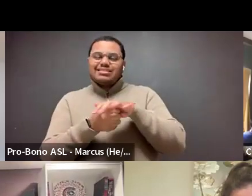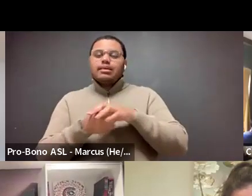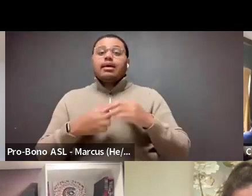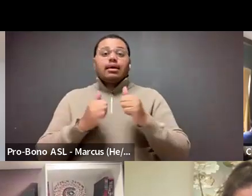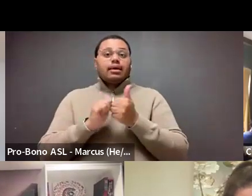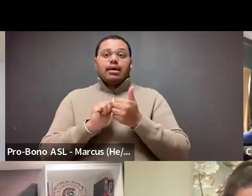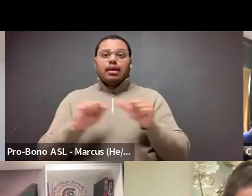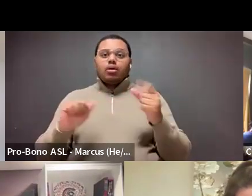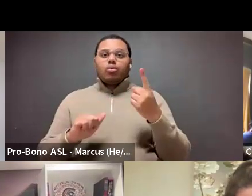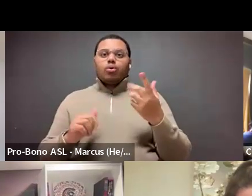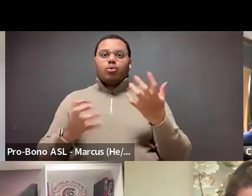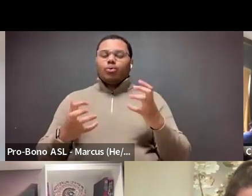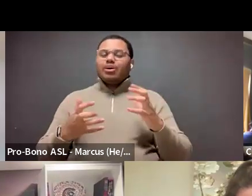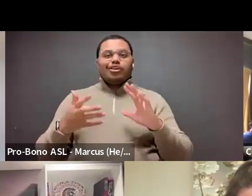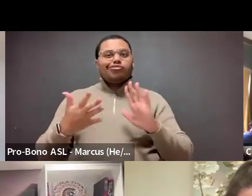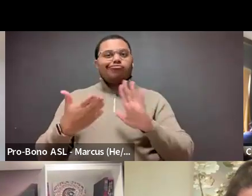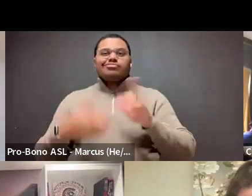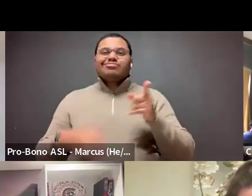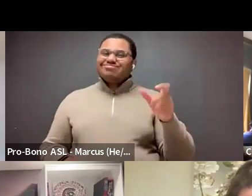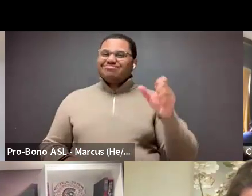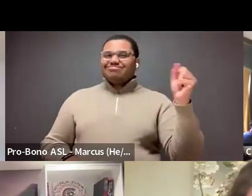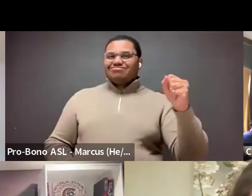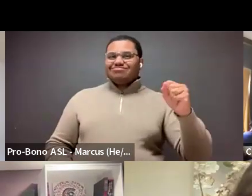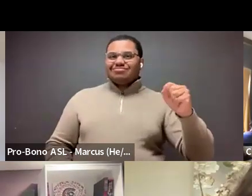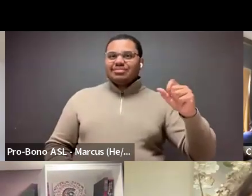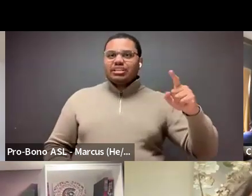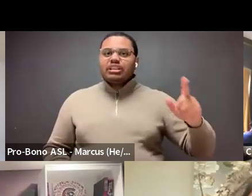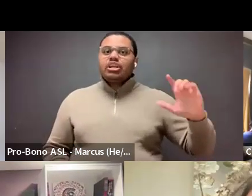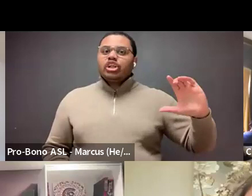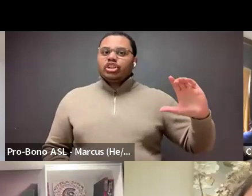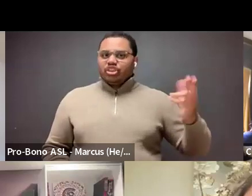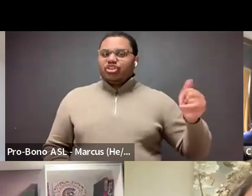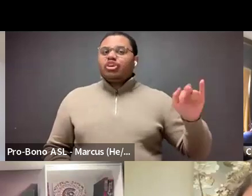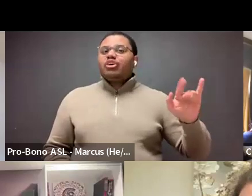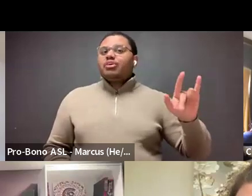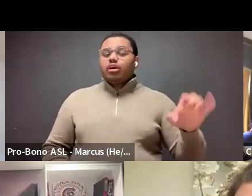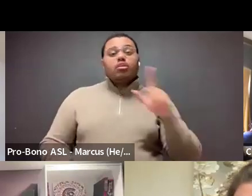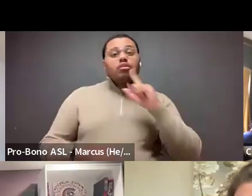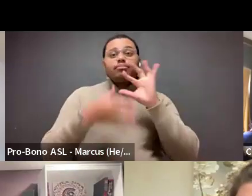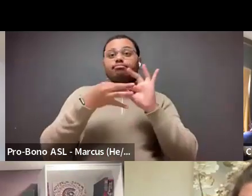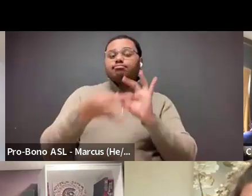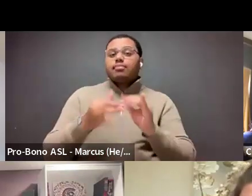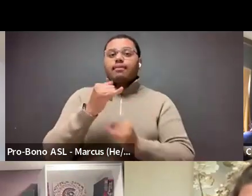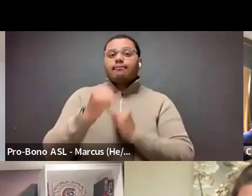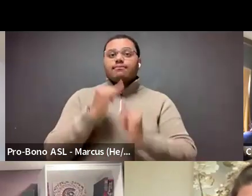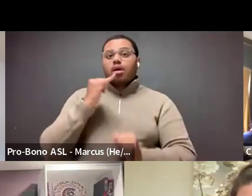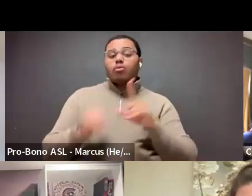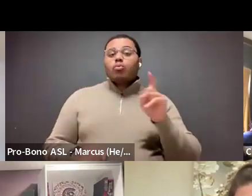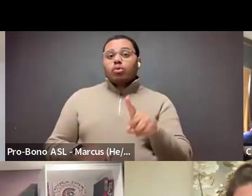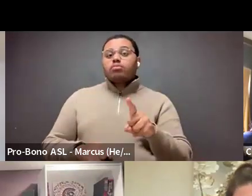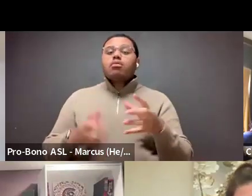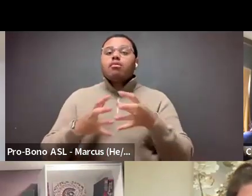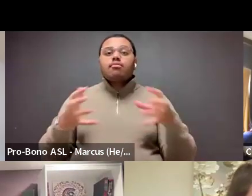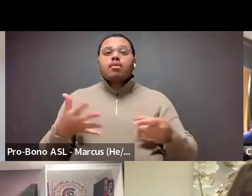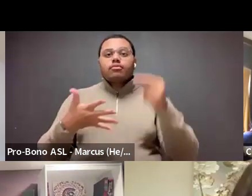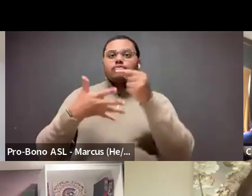that? Certainly. Great. It sort of also ties to the final question of a lot of tools